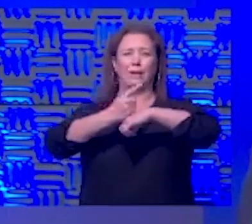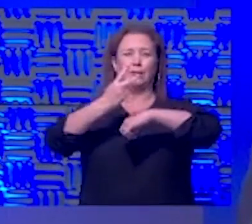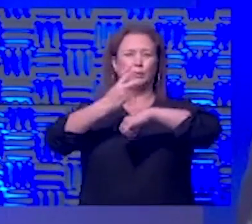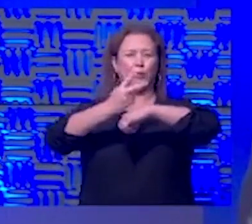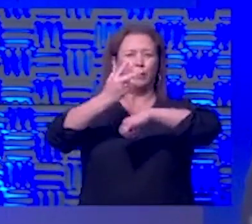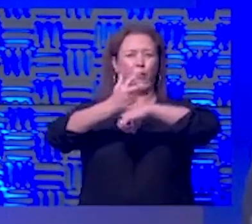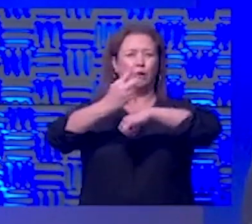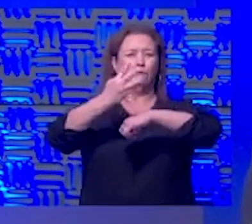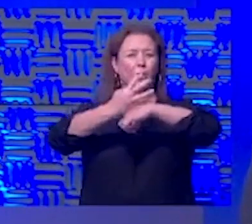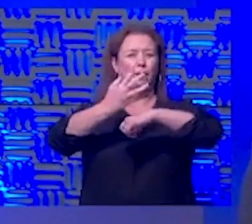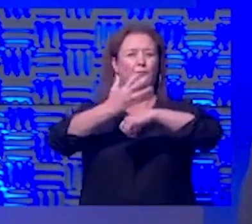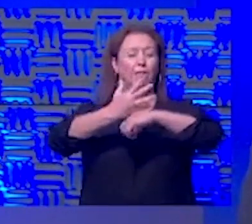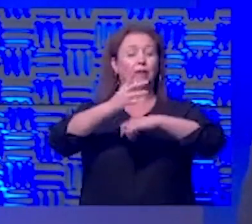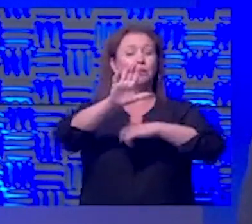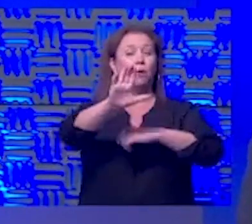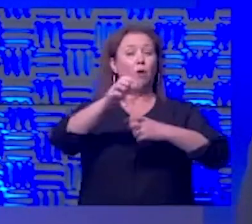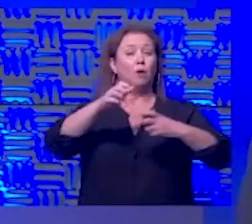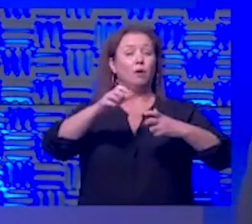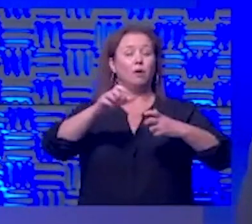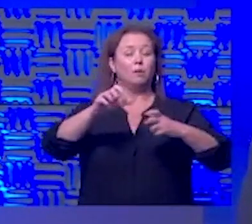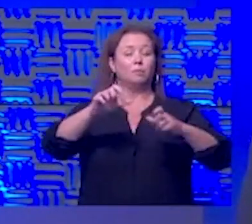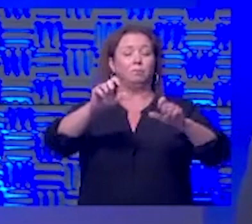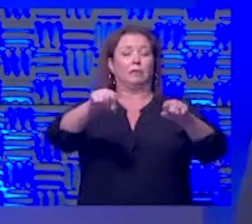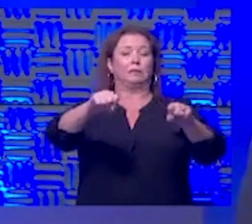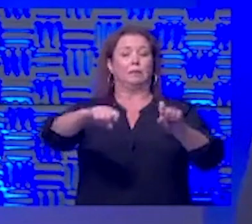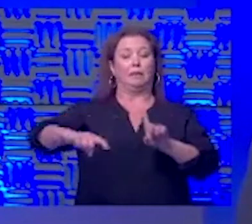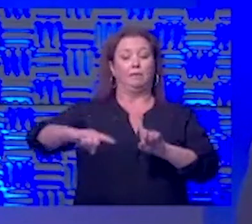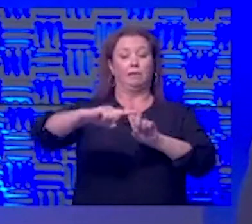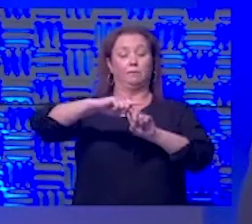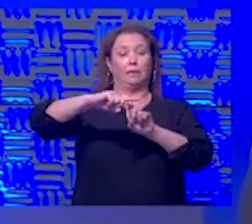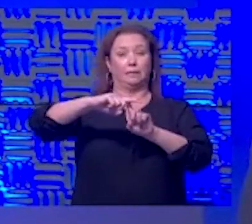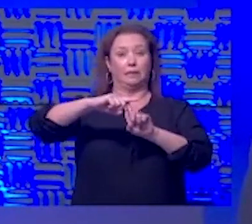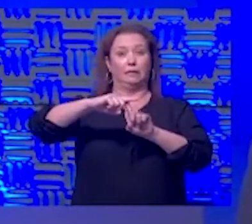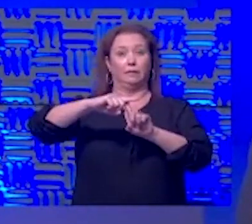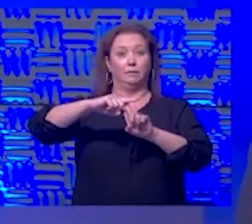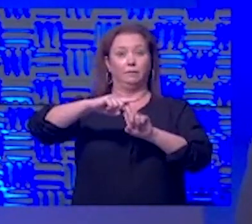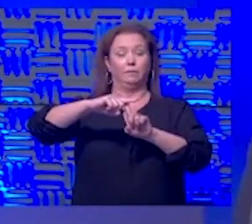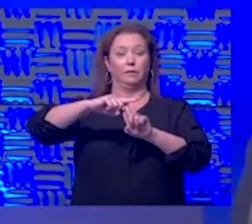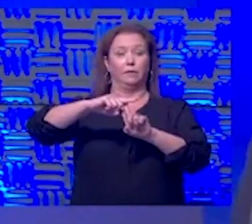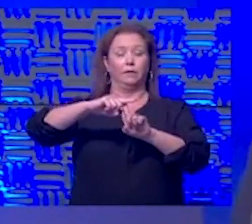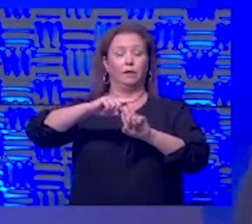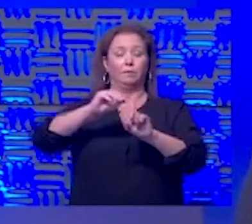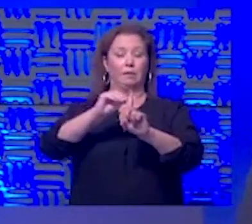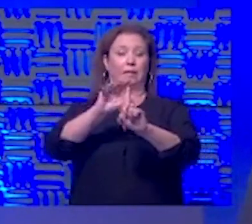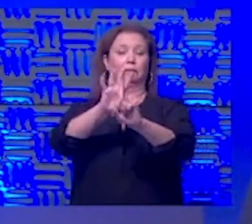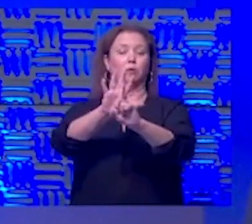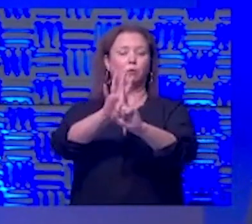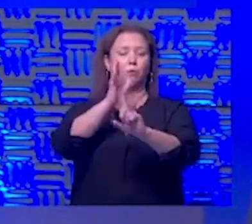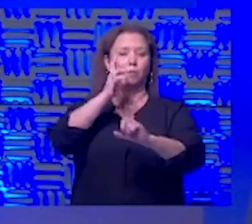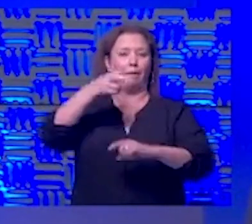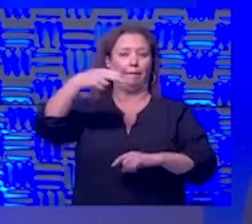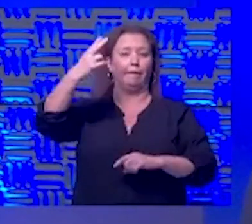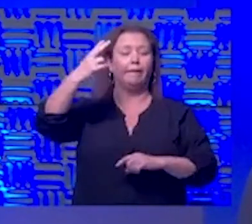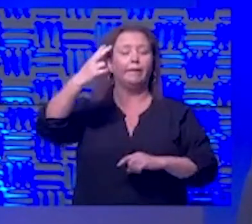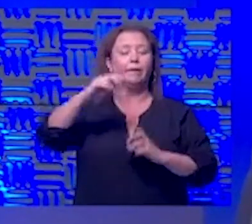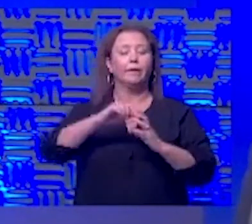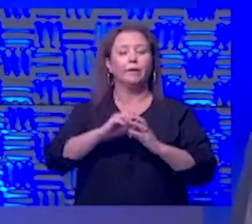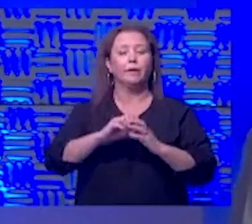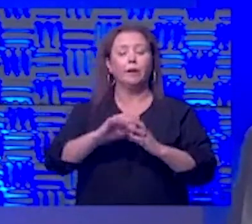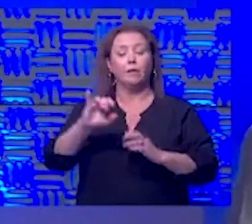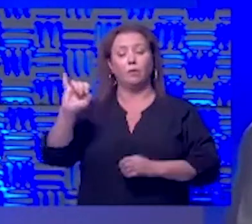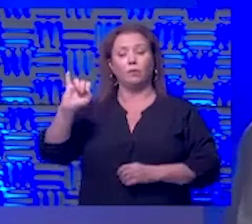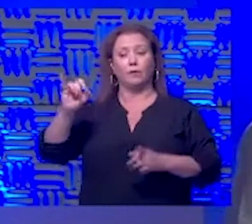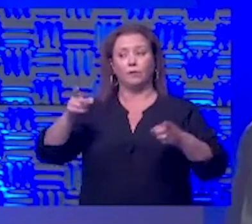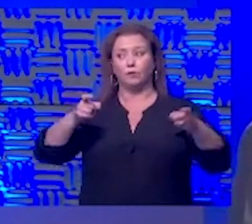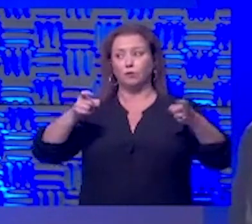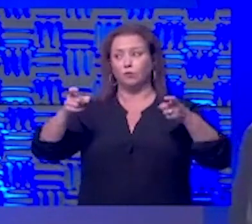5 days, your chance of having a positive if you've been exposed to it is going to be greater. As far as the infection control,